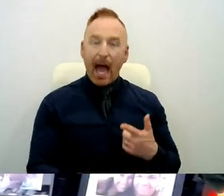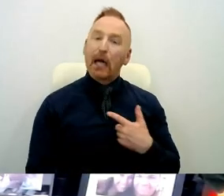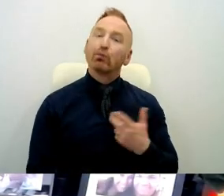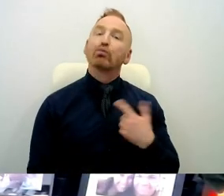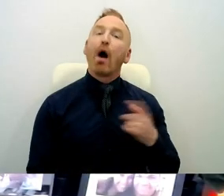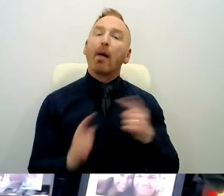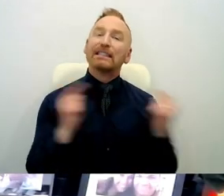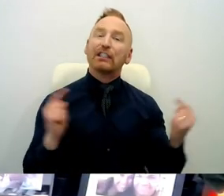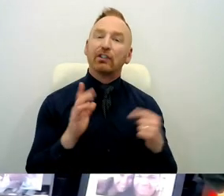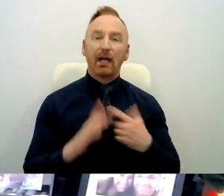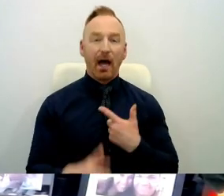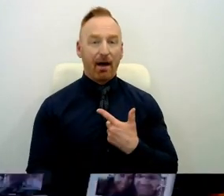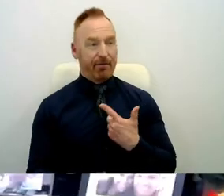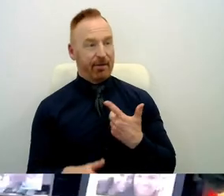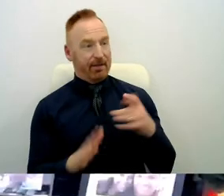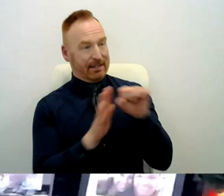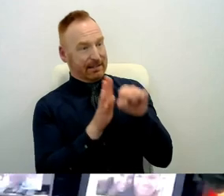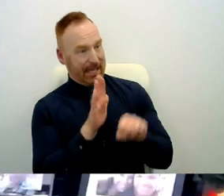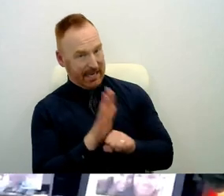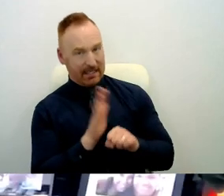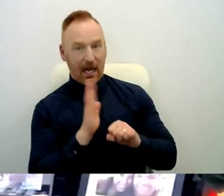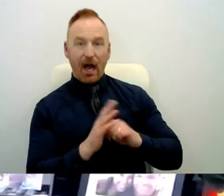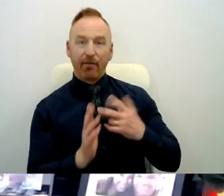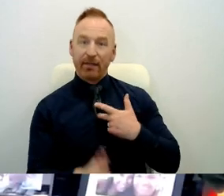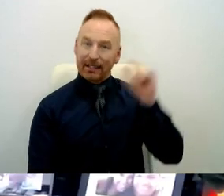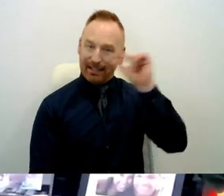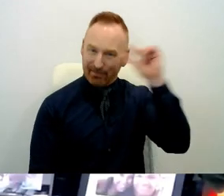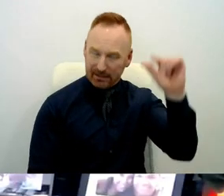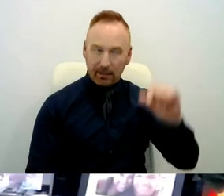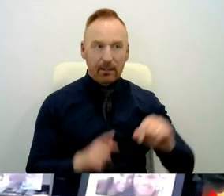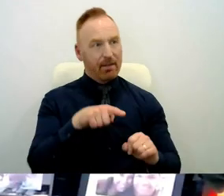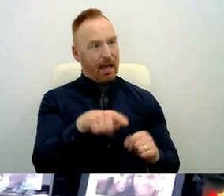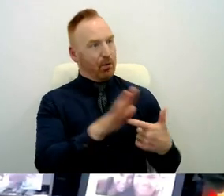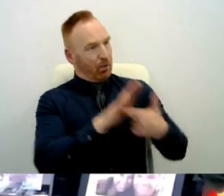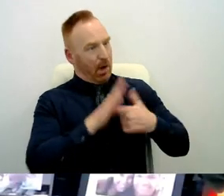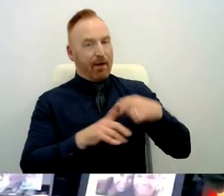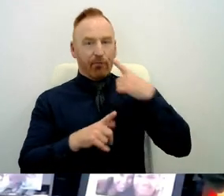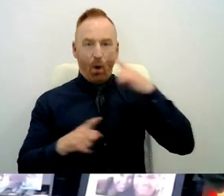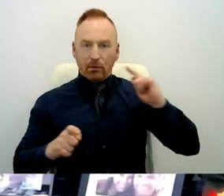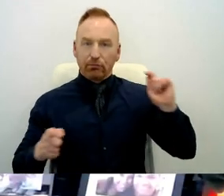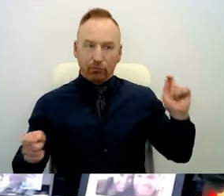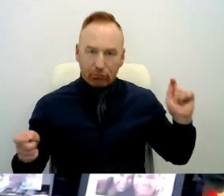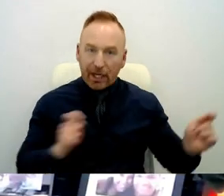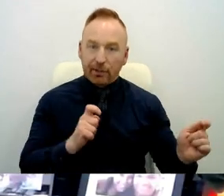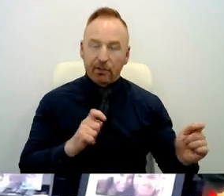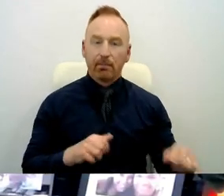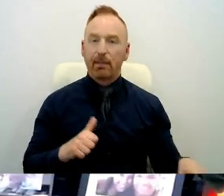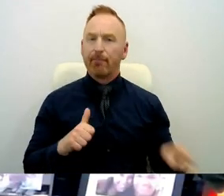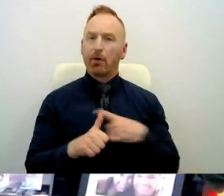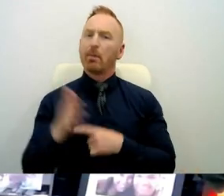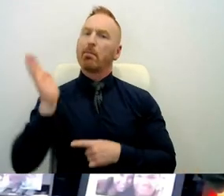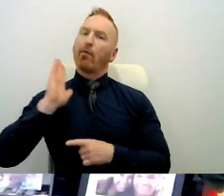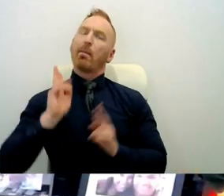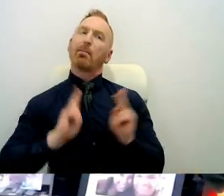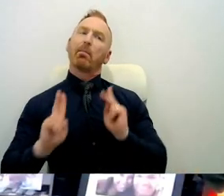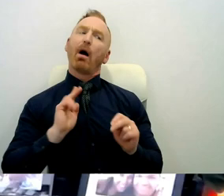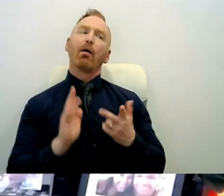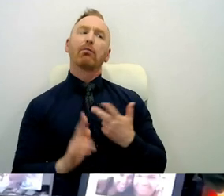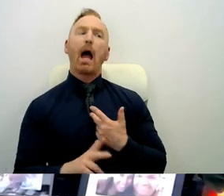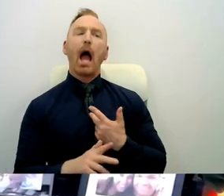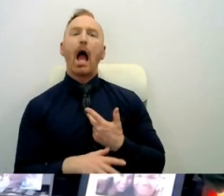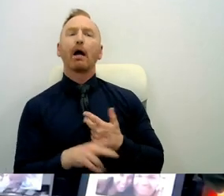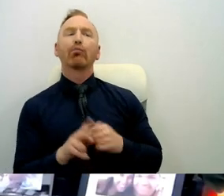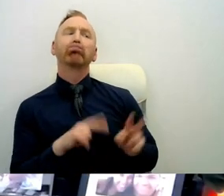in opposition to the state as a necessary catalyst for change. So for his critics, though,